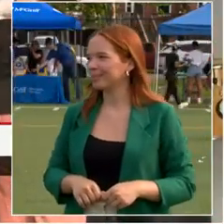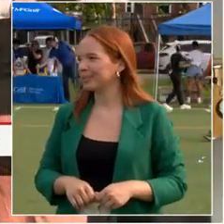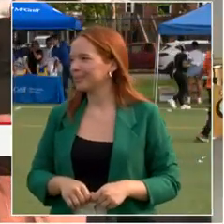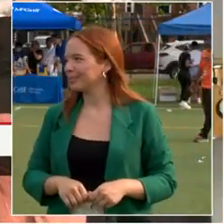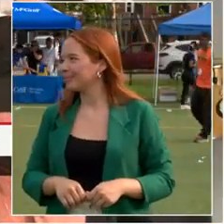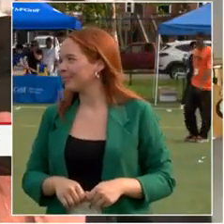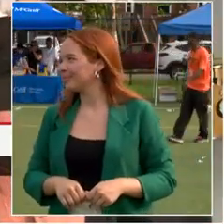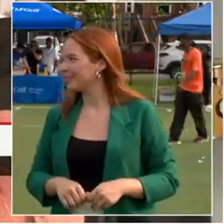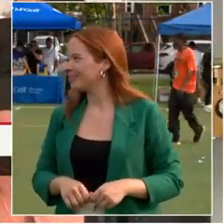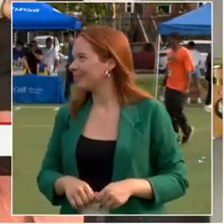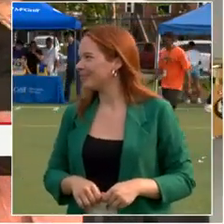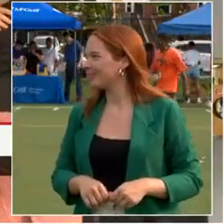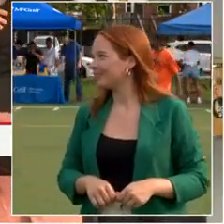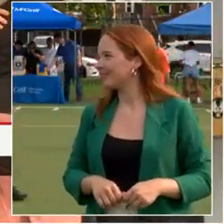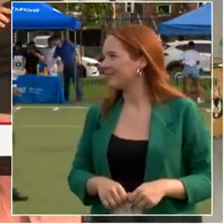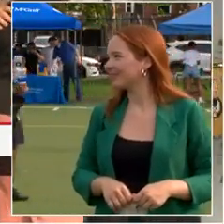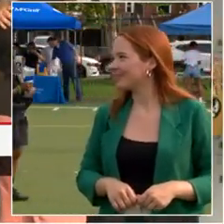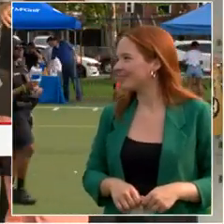Thank you so much.